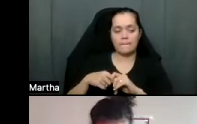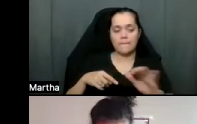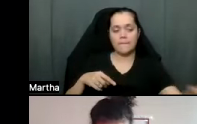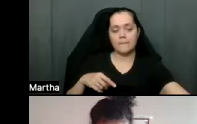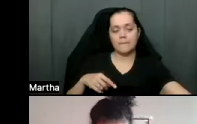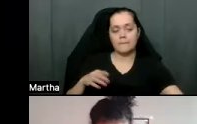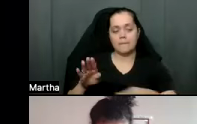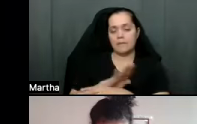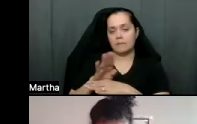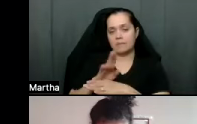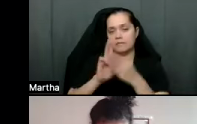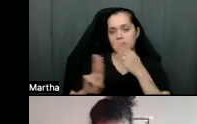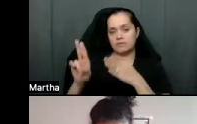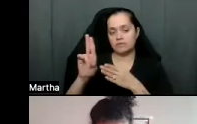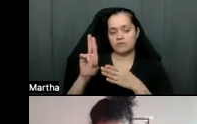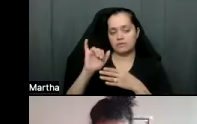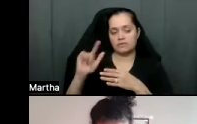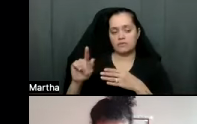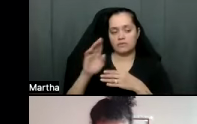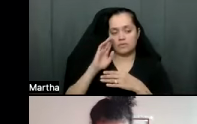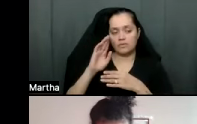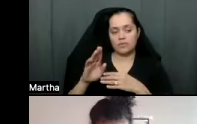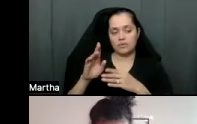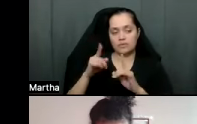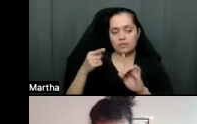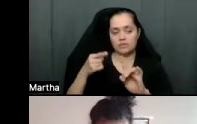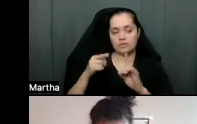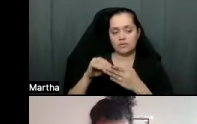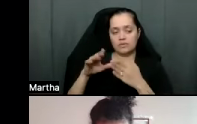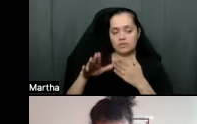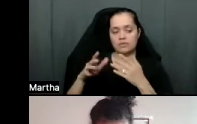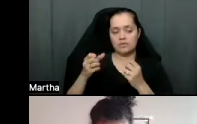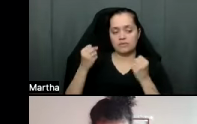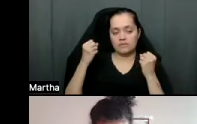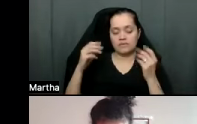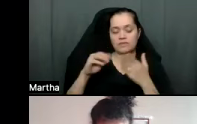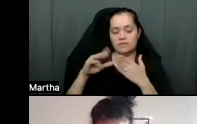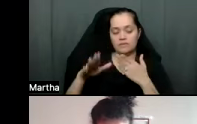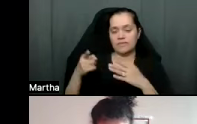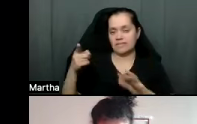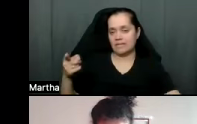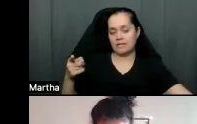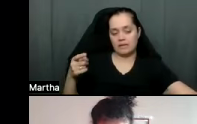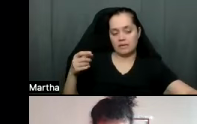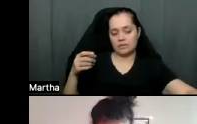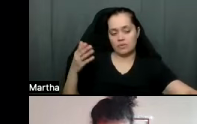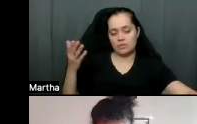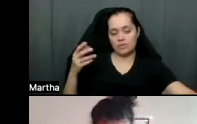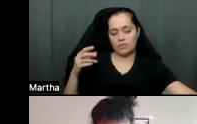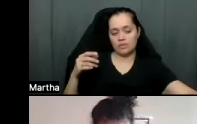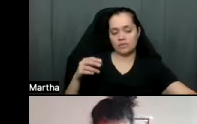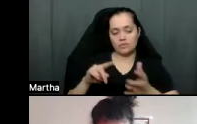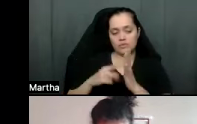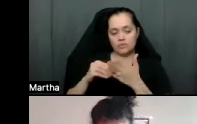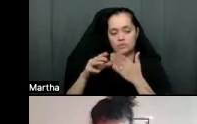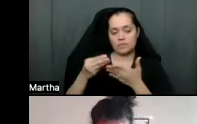businesses next to University of Illinois are going to target the students. They have thousands of students right there. So what do students